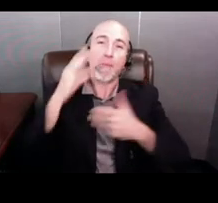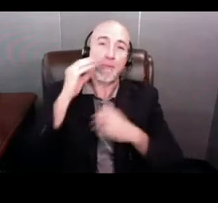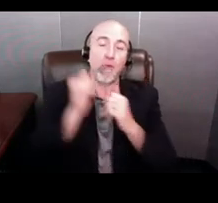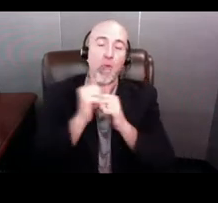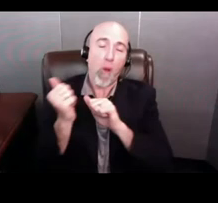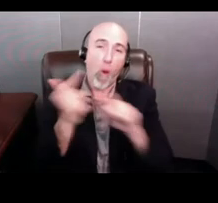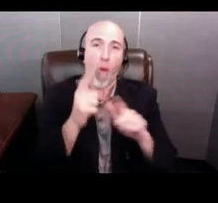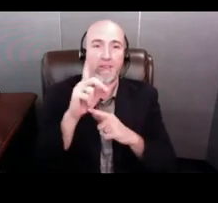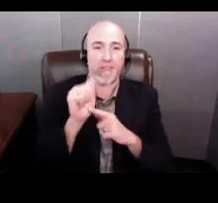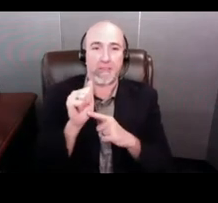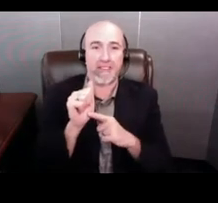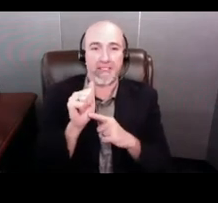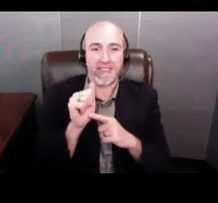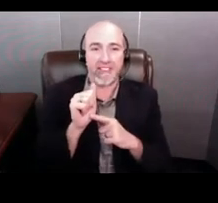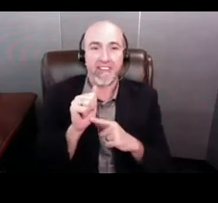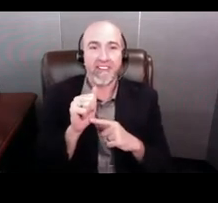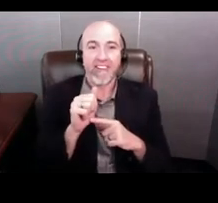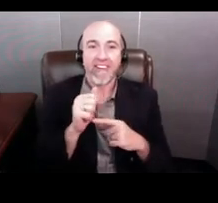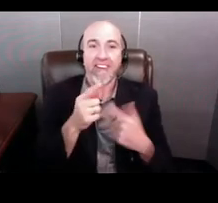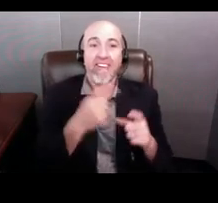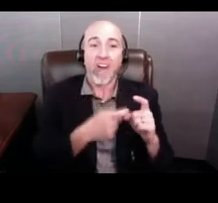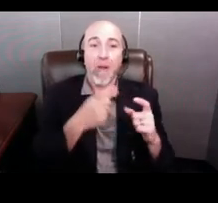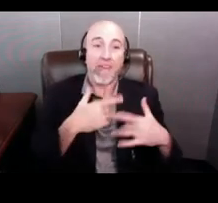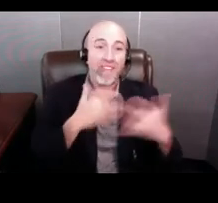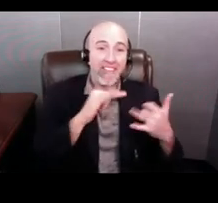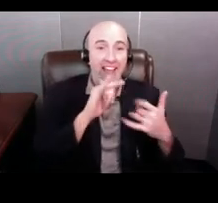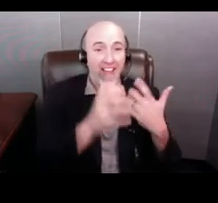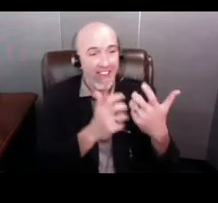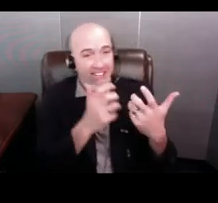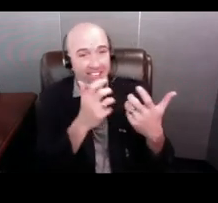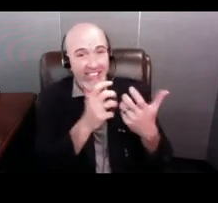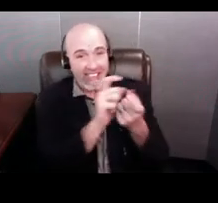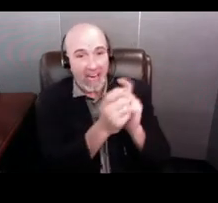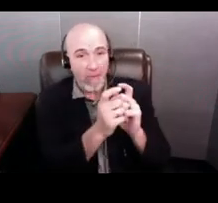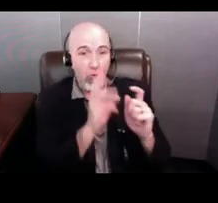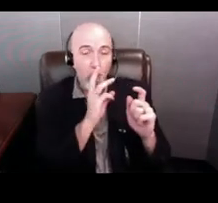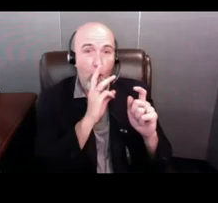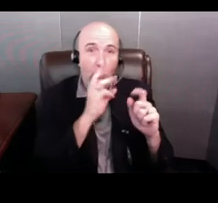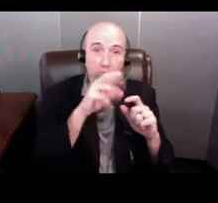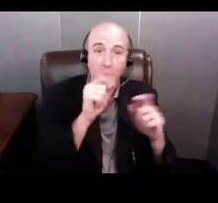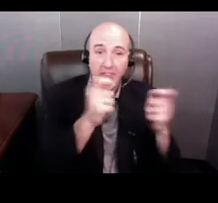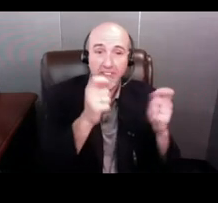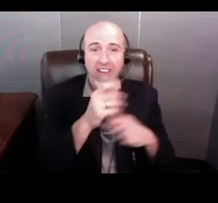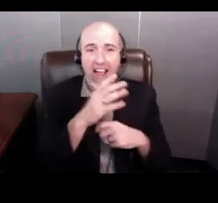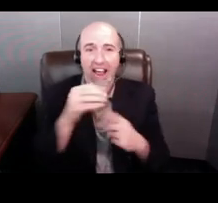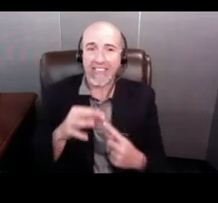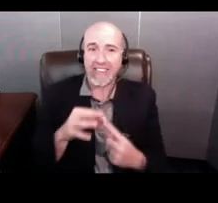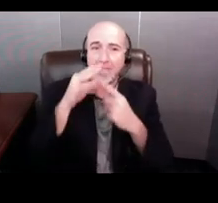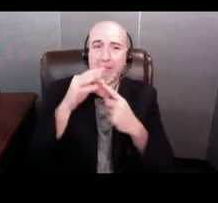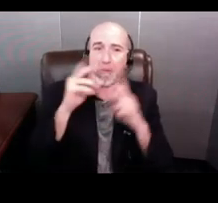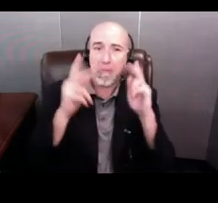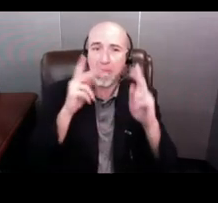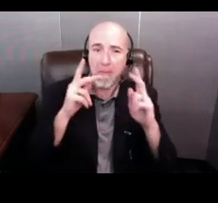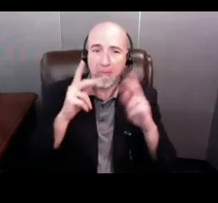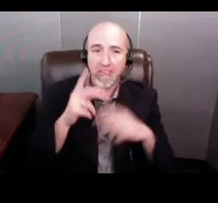of our mission. From the events like the Adaptive Water Sports Festival and Special People's Mardi Gras Ball to our